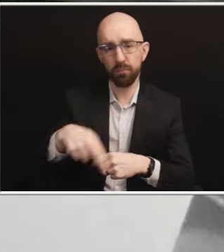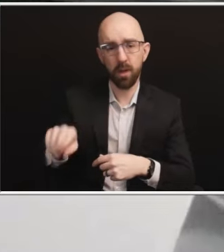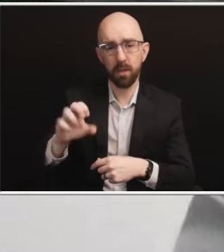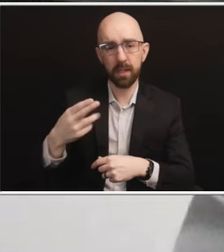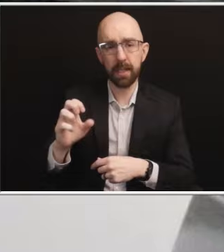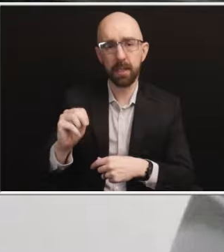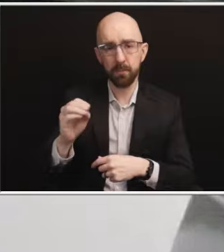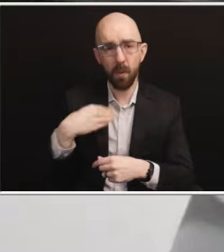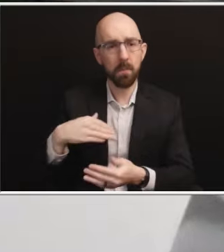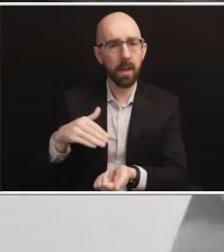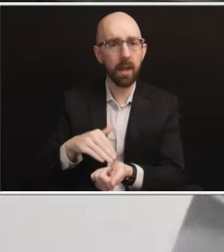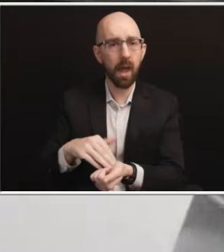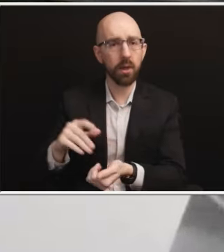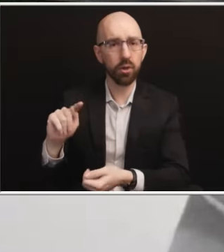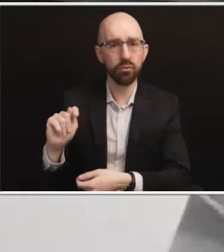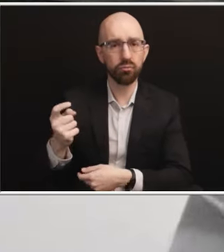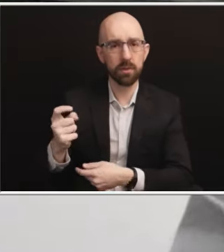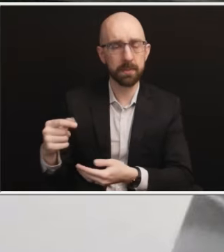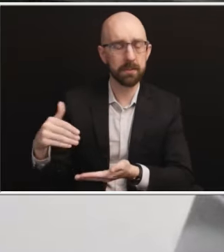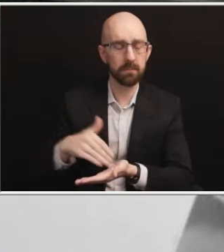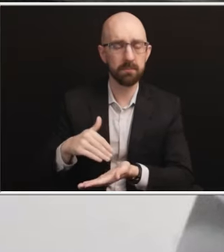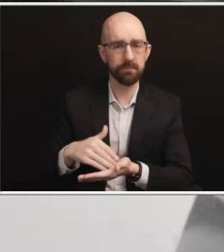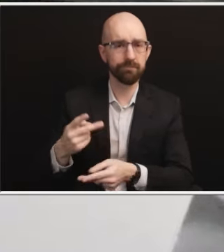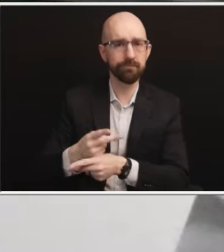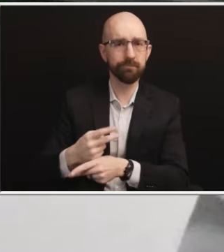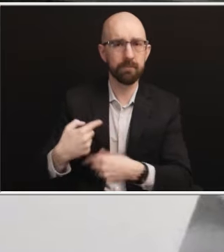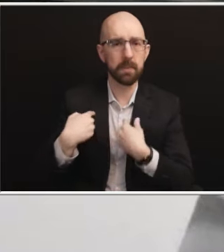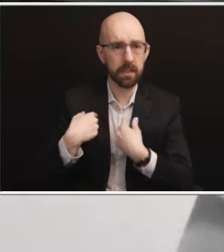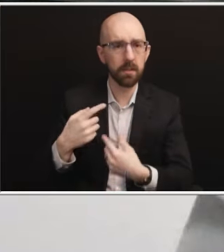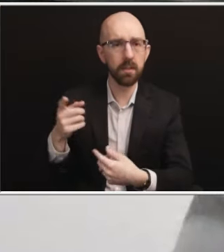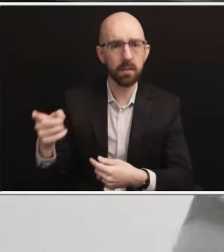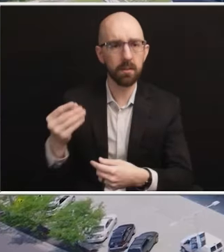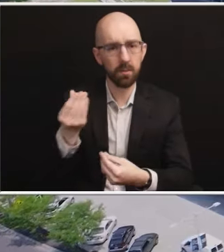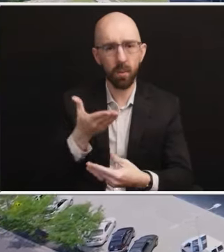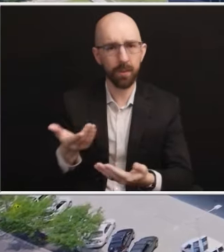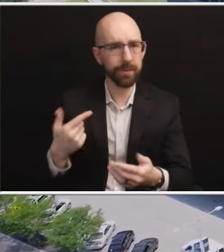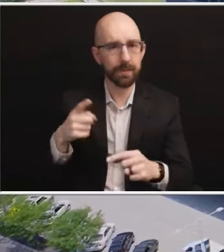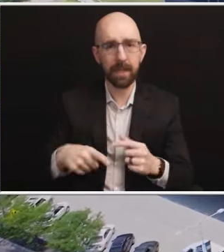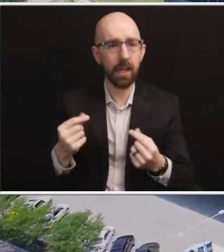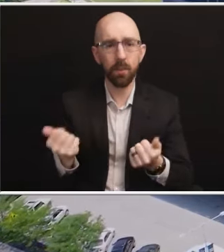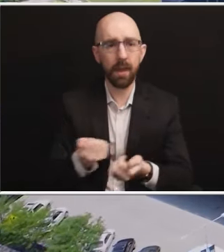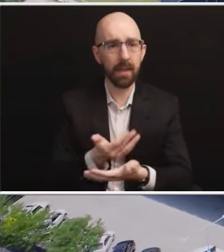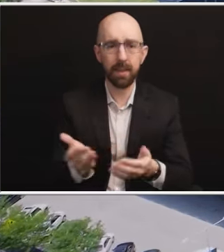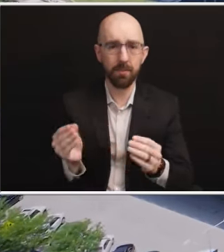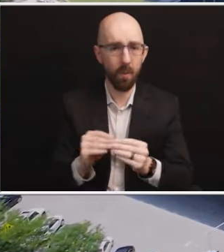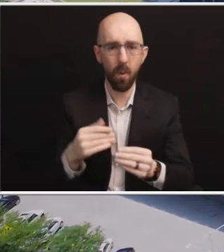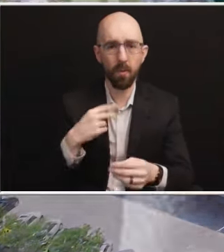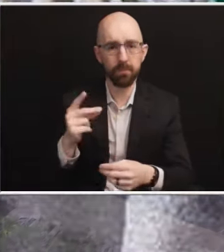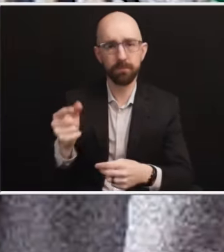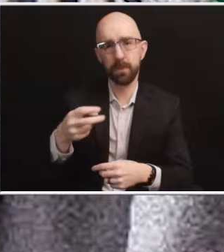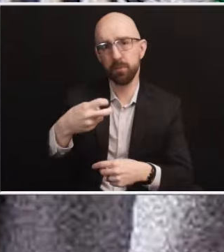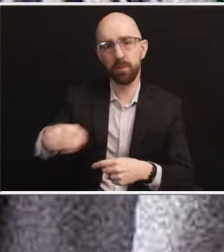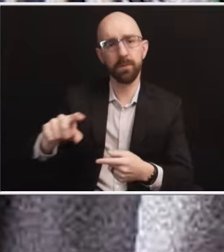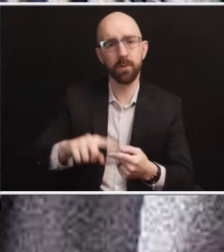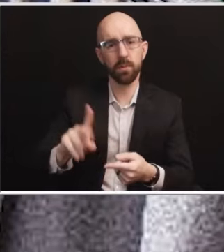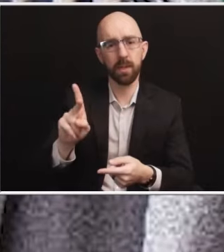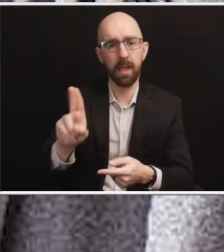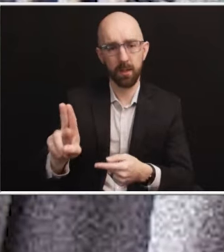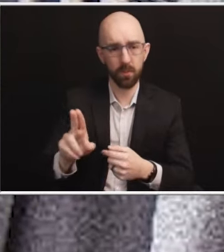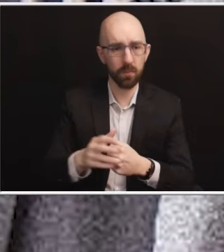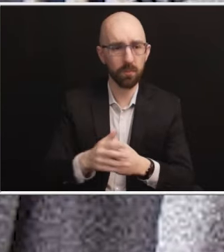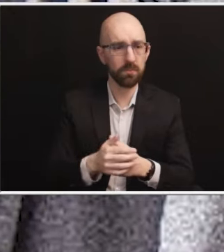me just basically told us that there was nothing more they could do for me. I was immediately transferred over to KU, and the rest is